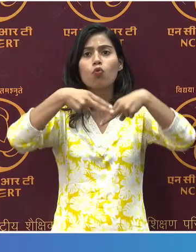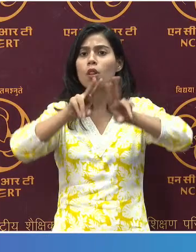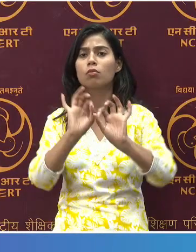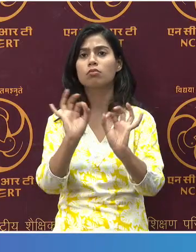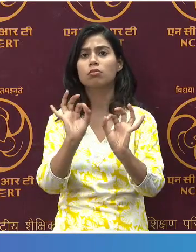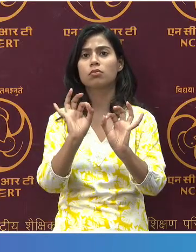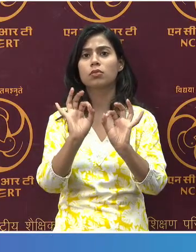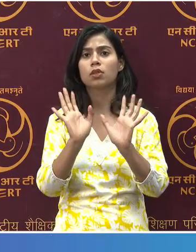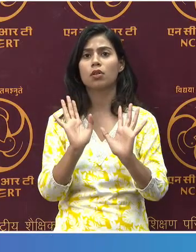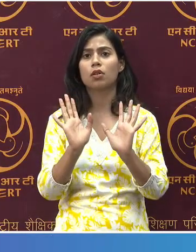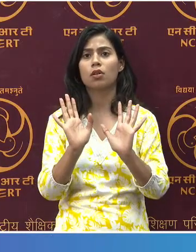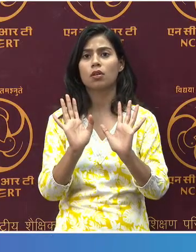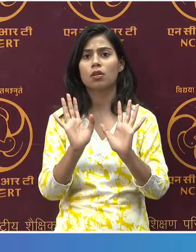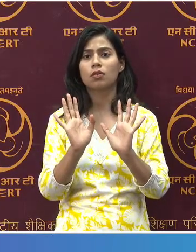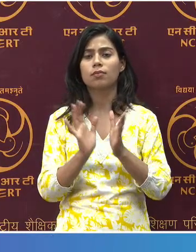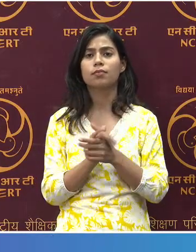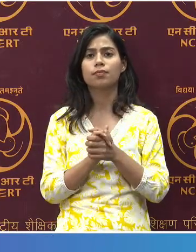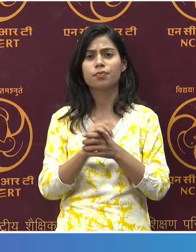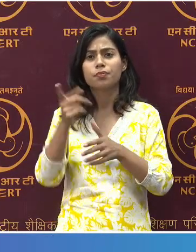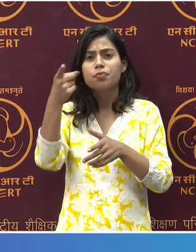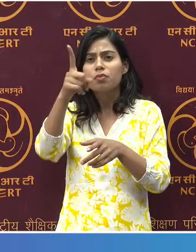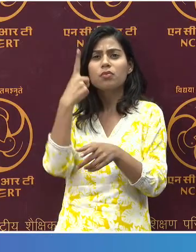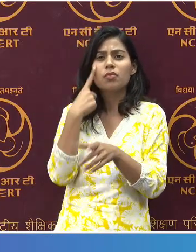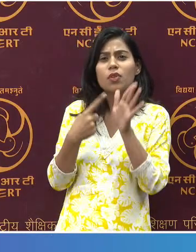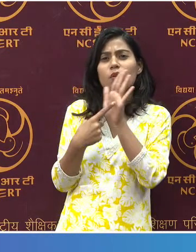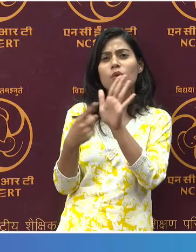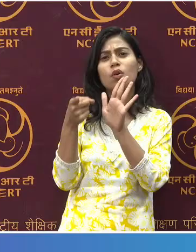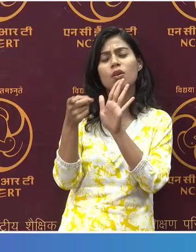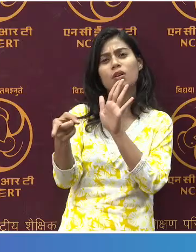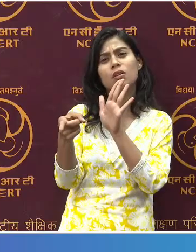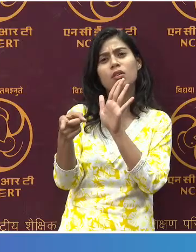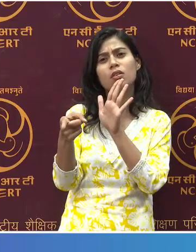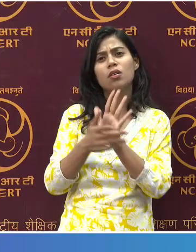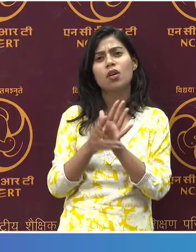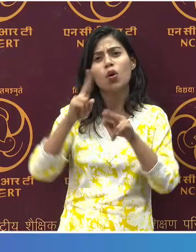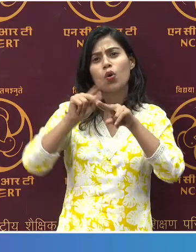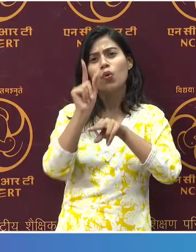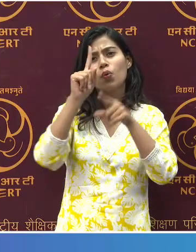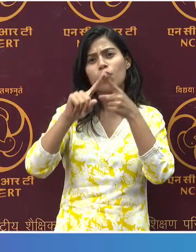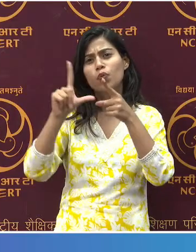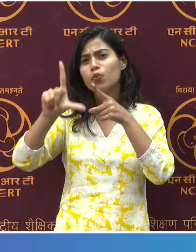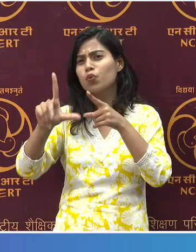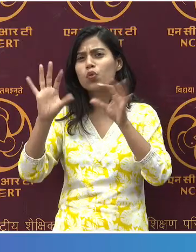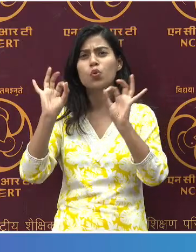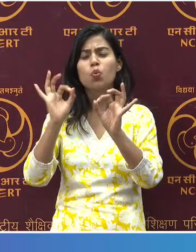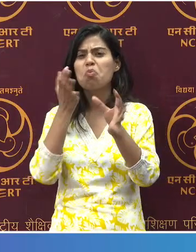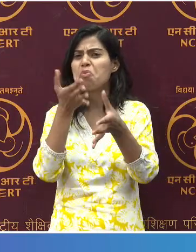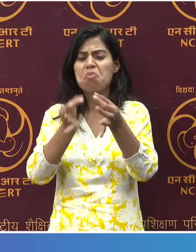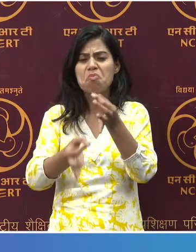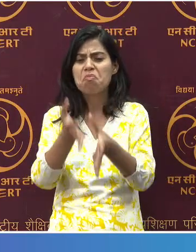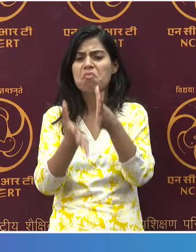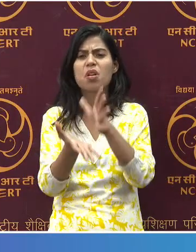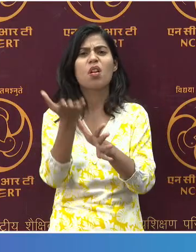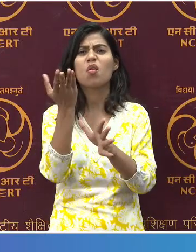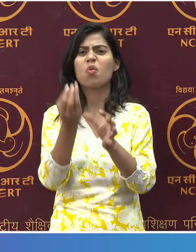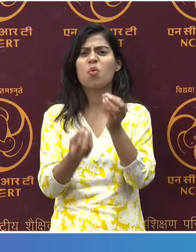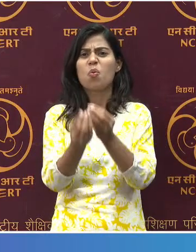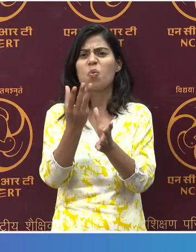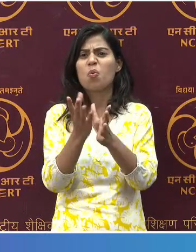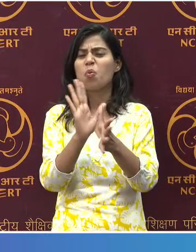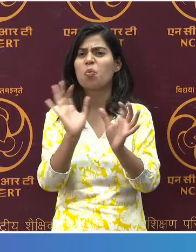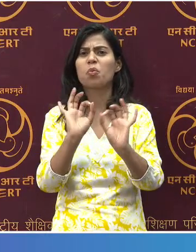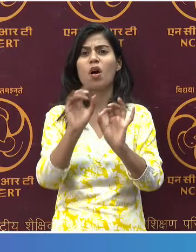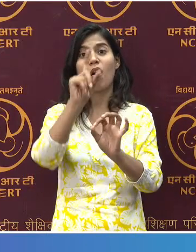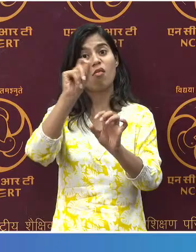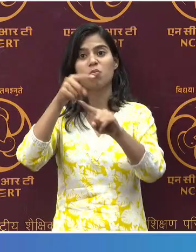called flame characterization. Yellow will gives that somewhere else the fuel not going to be burned completely 100%. And